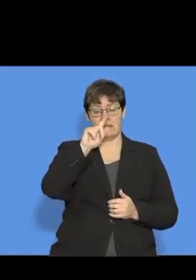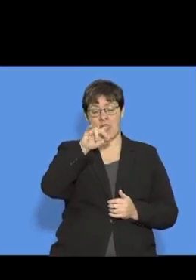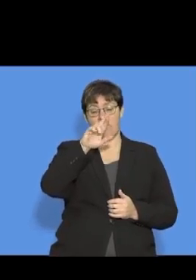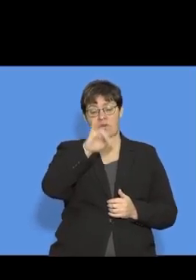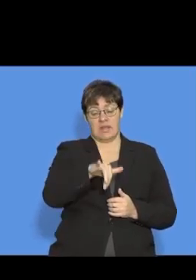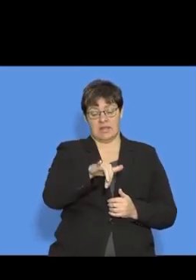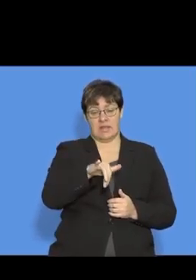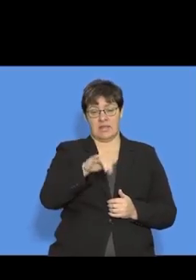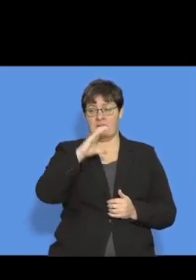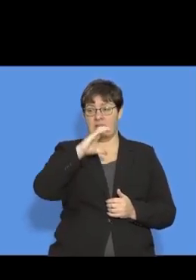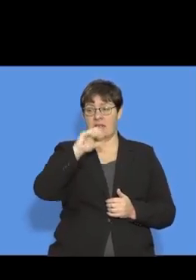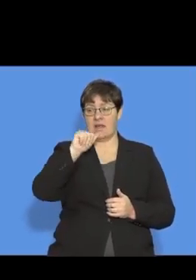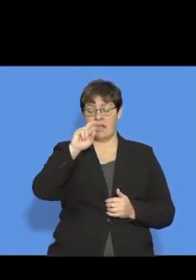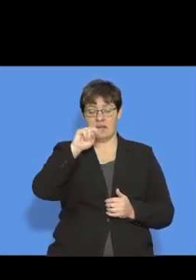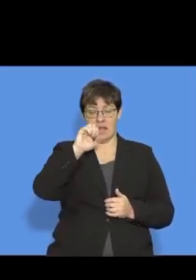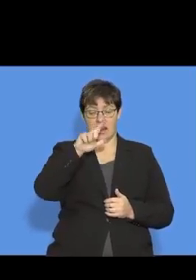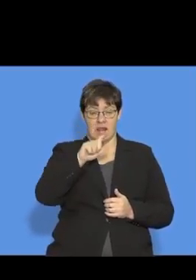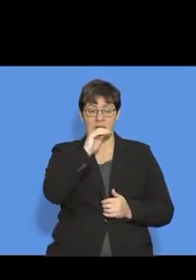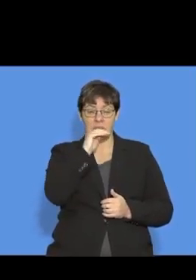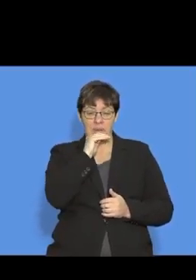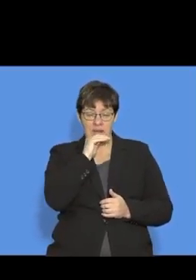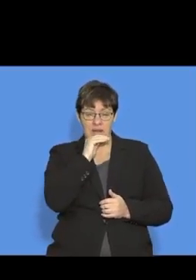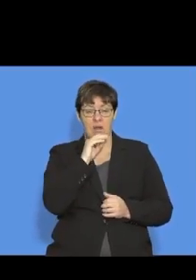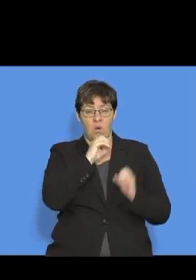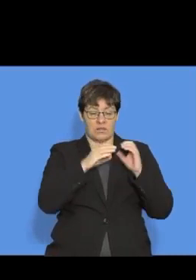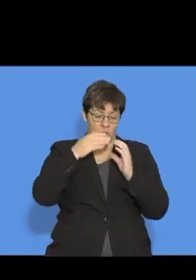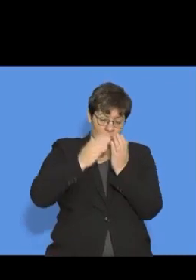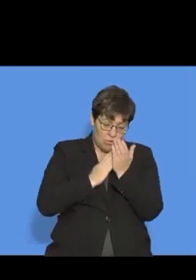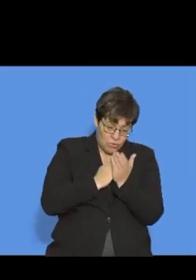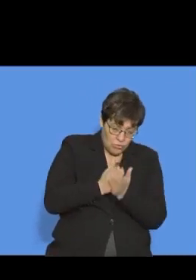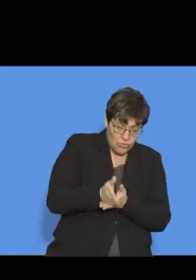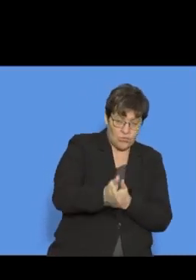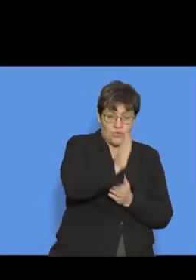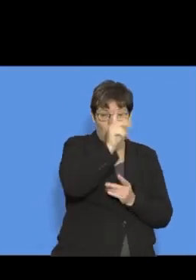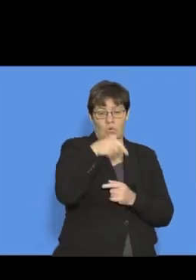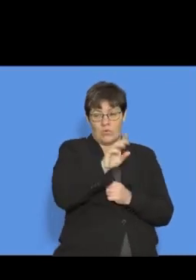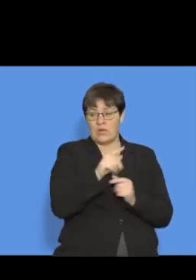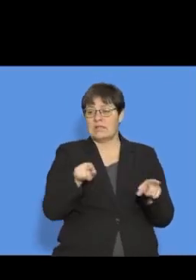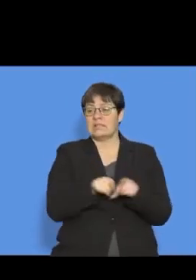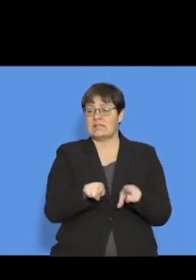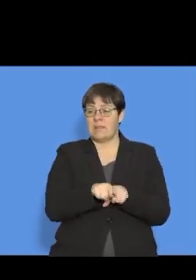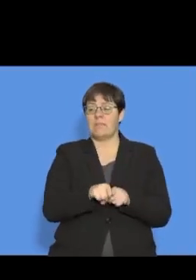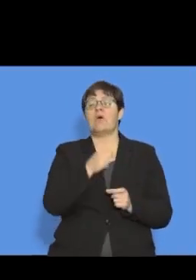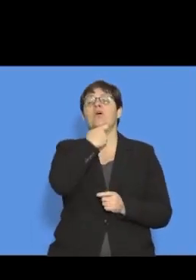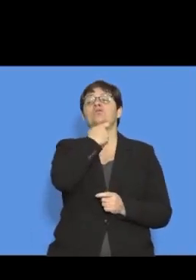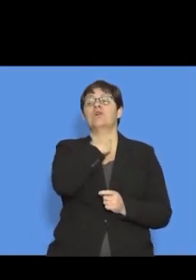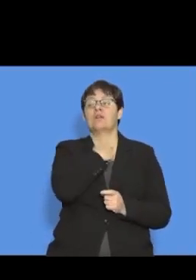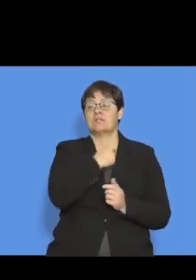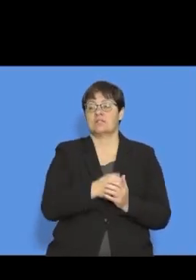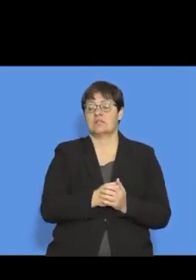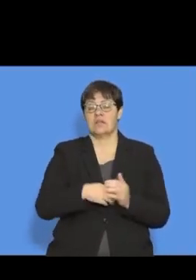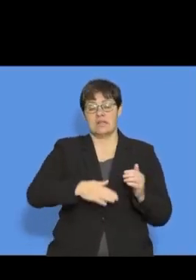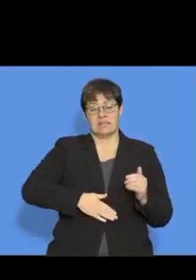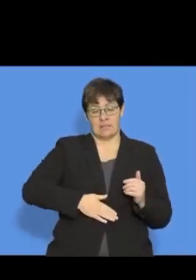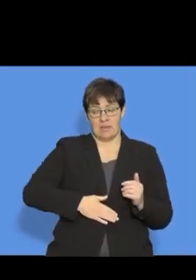of basically organs through which food will pass through. These include the esophagus,